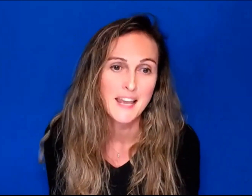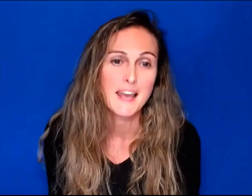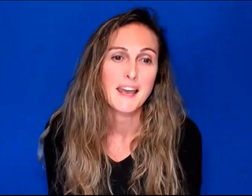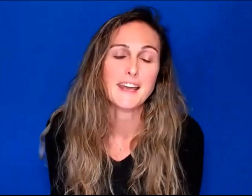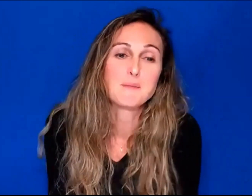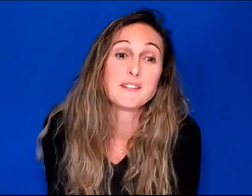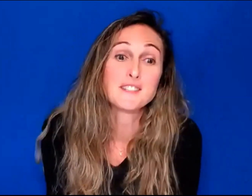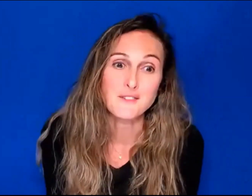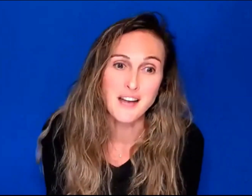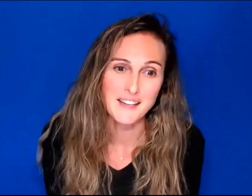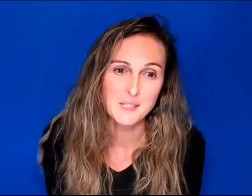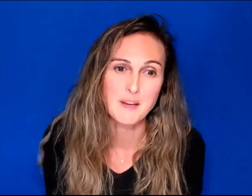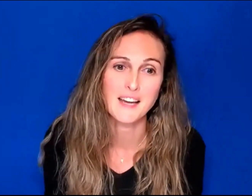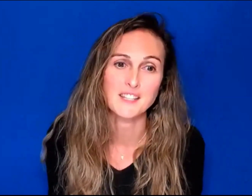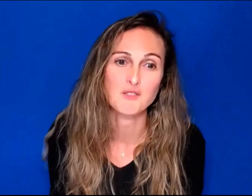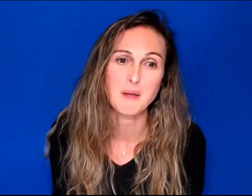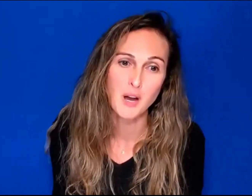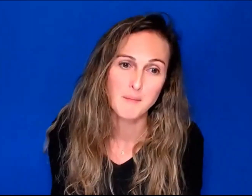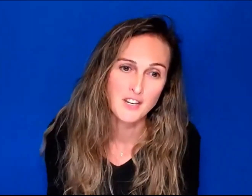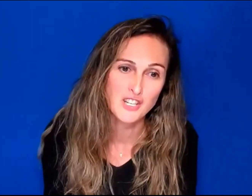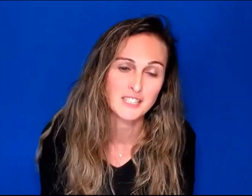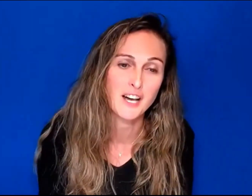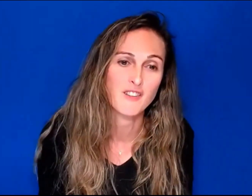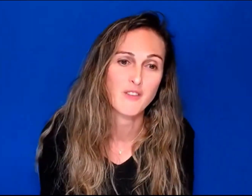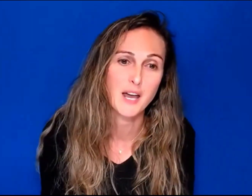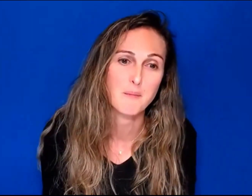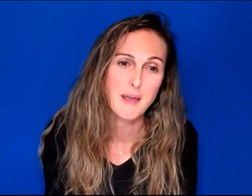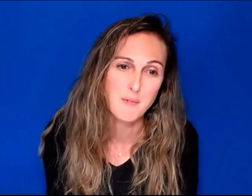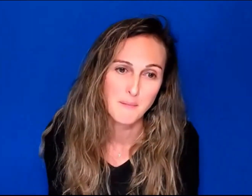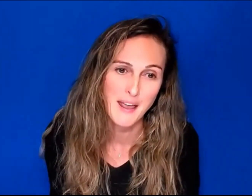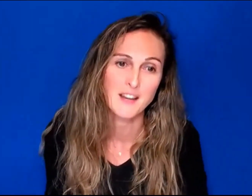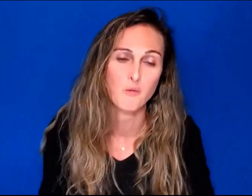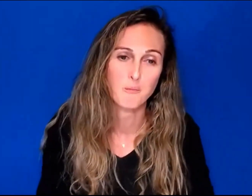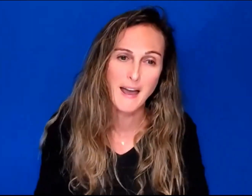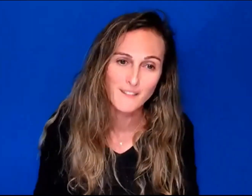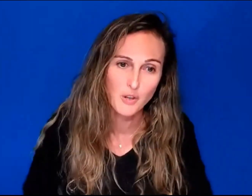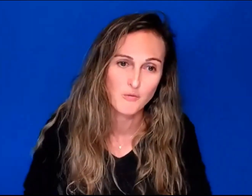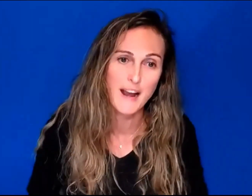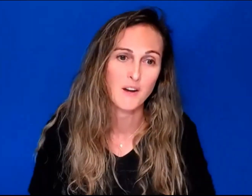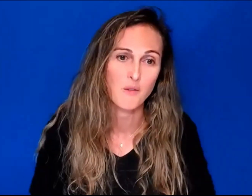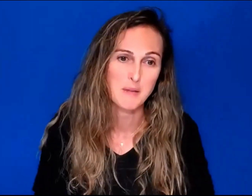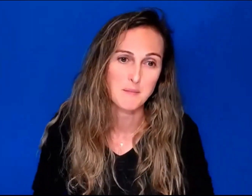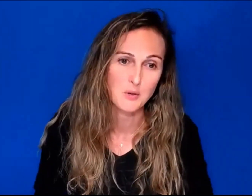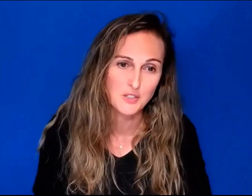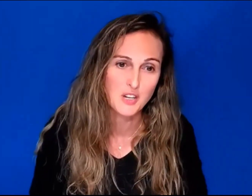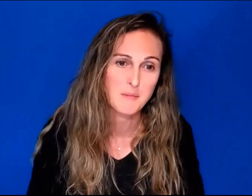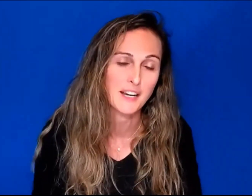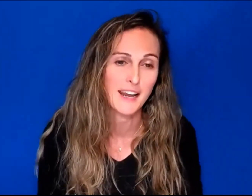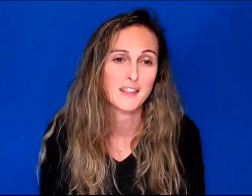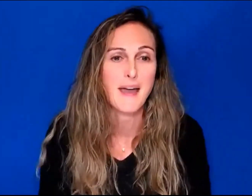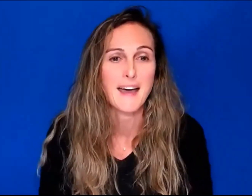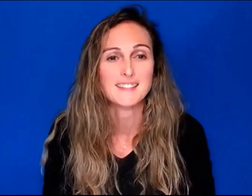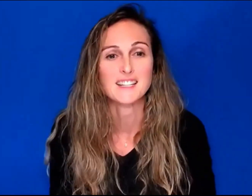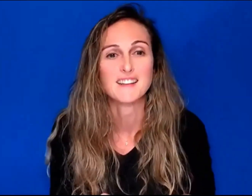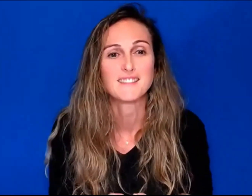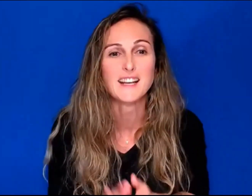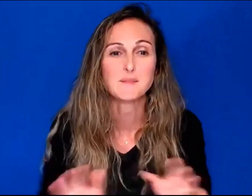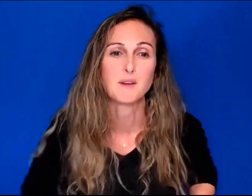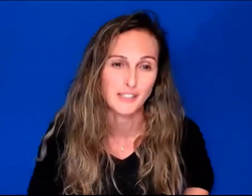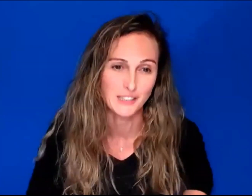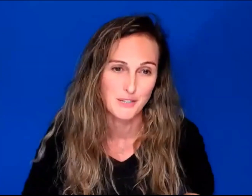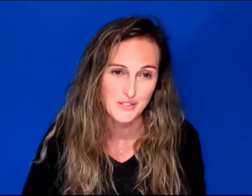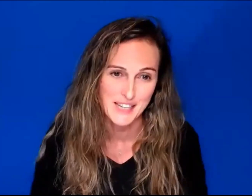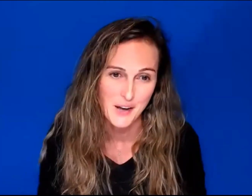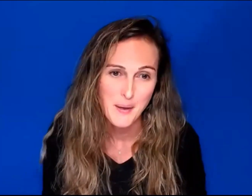workspace. It's been so nice because remember I mentioned a lot of paper and pen and back and forth writing with people to communicate in the past. That